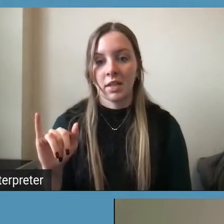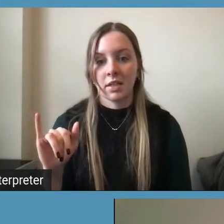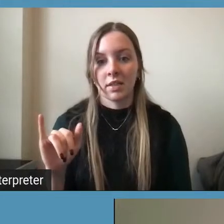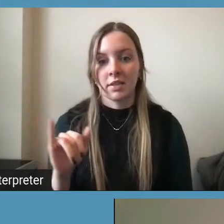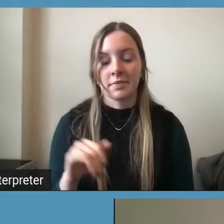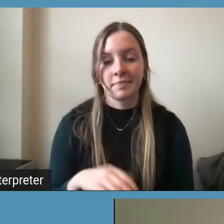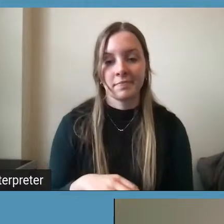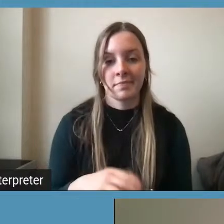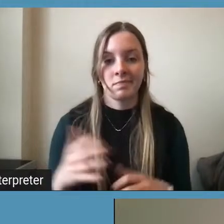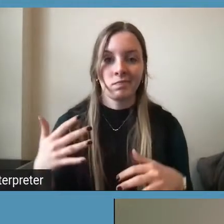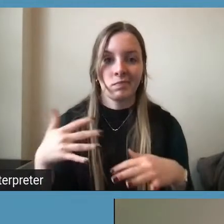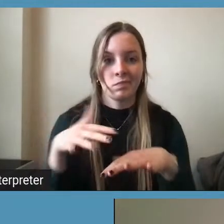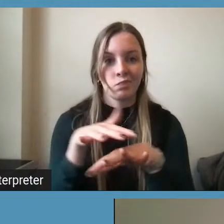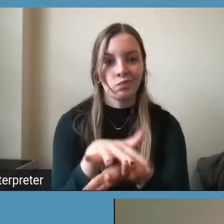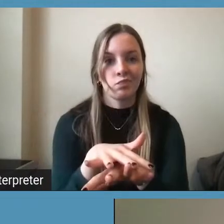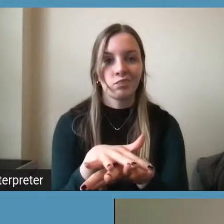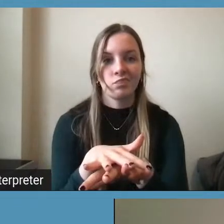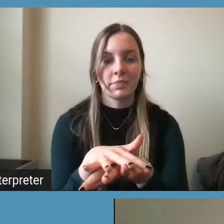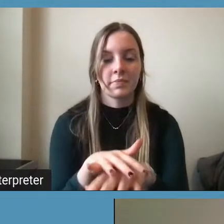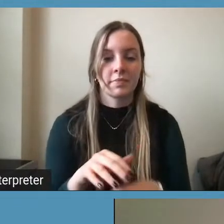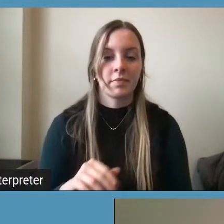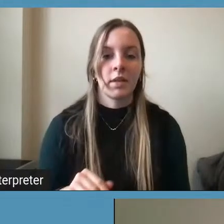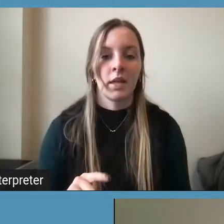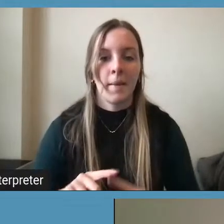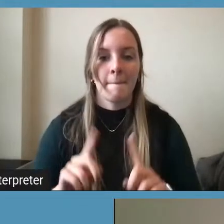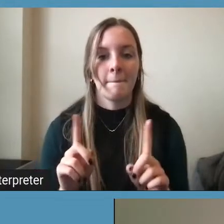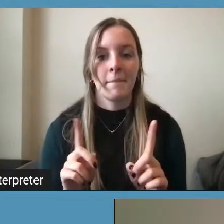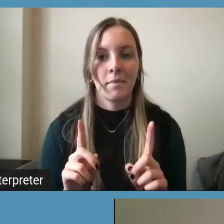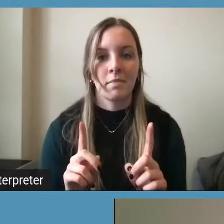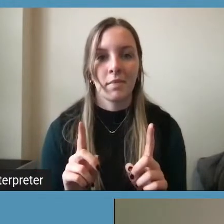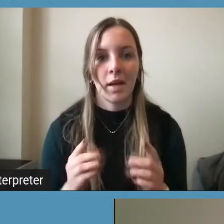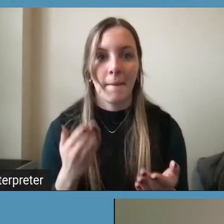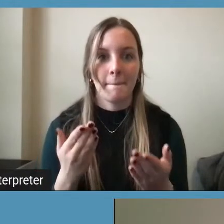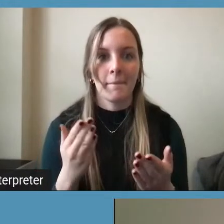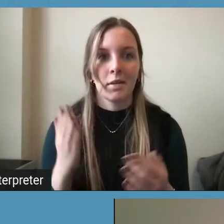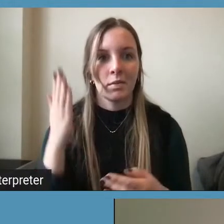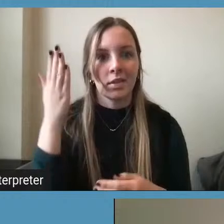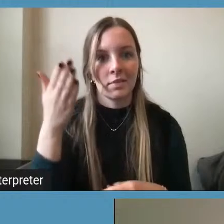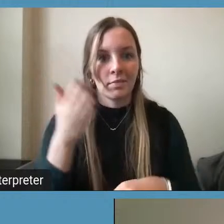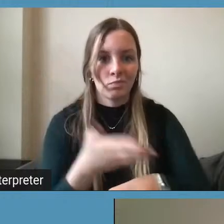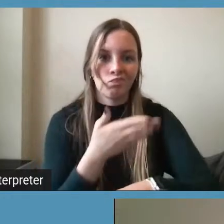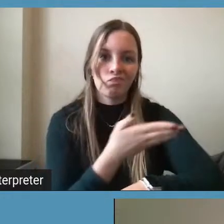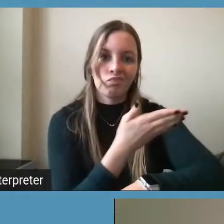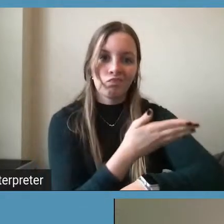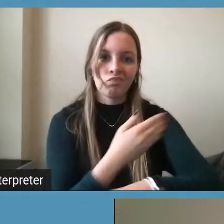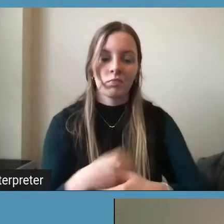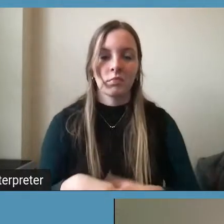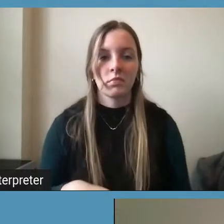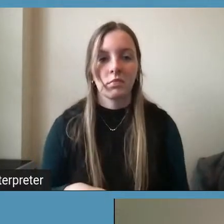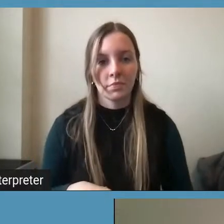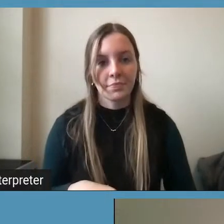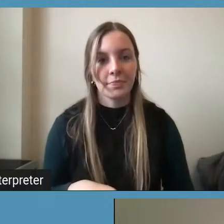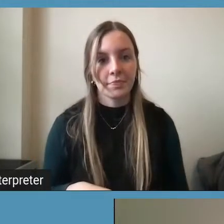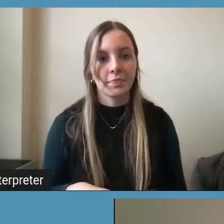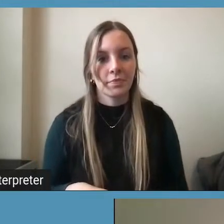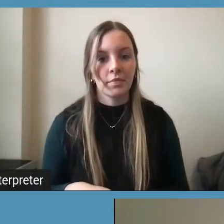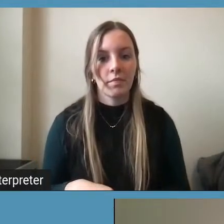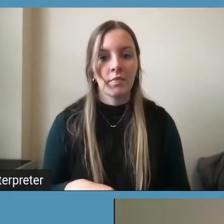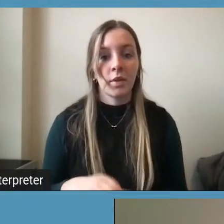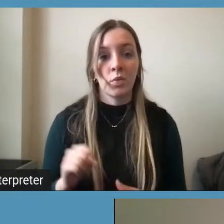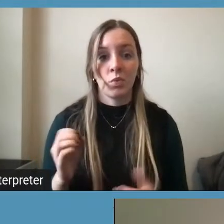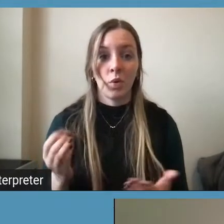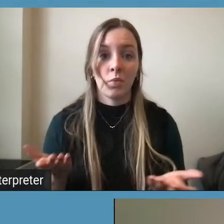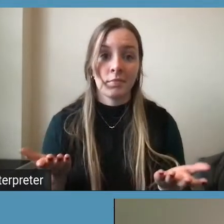fully integrate it, but that's something that I think could happen in the future. So, I mean, I